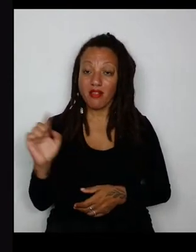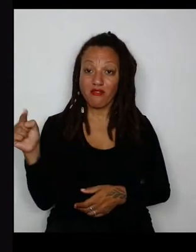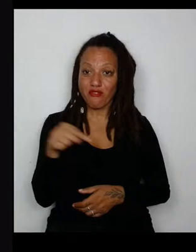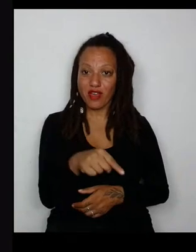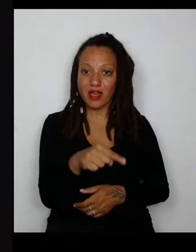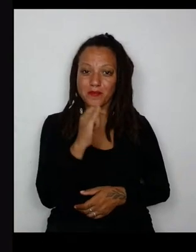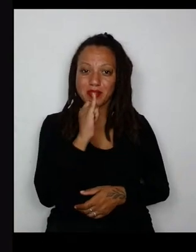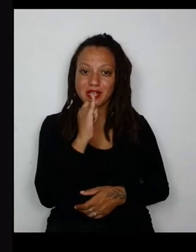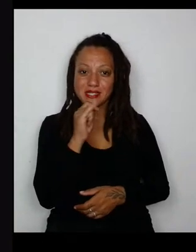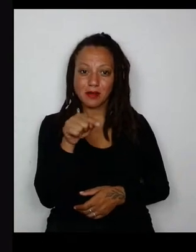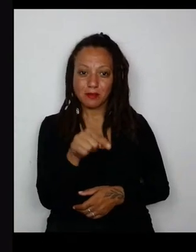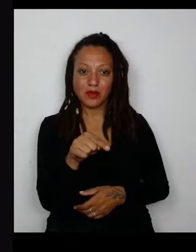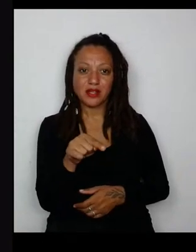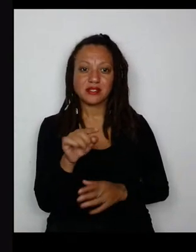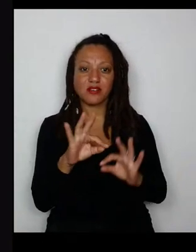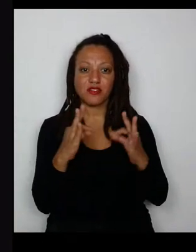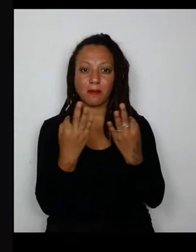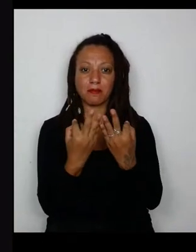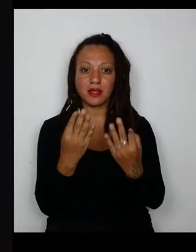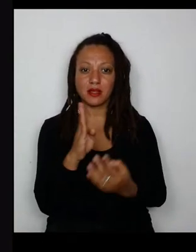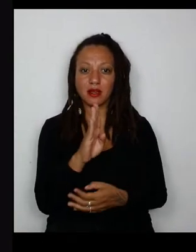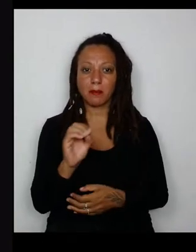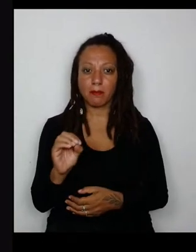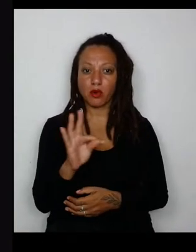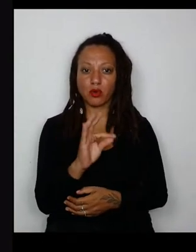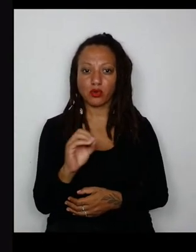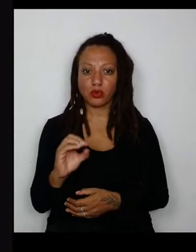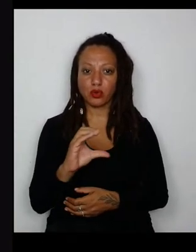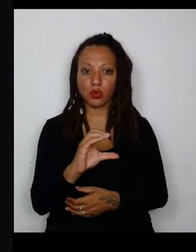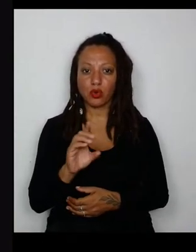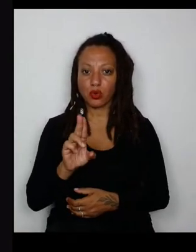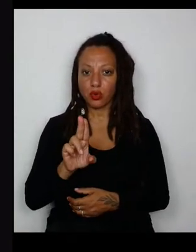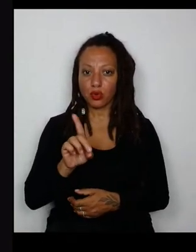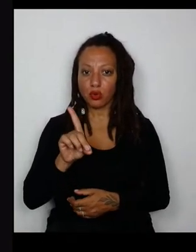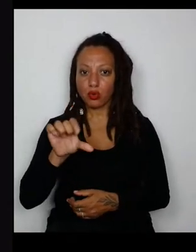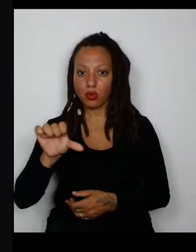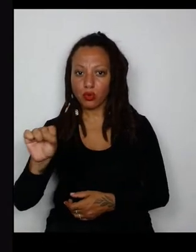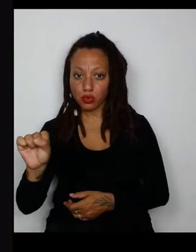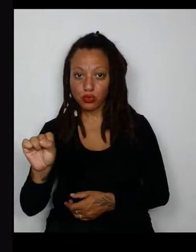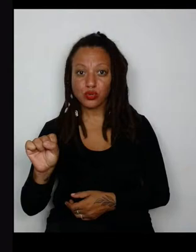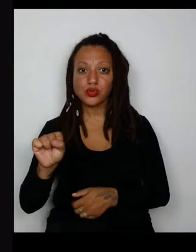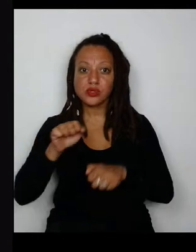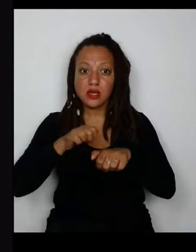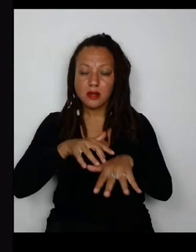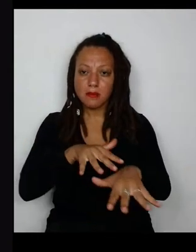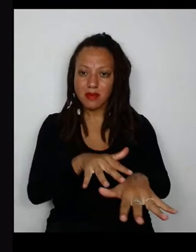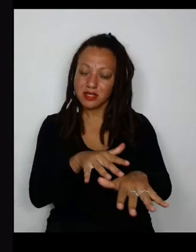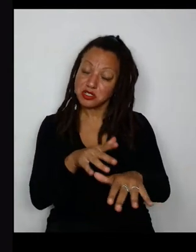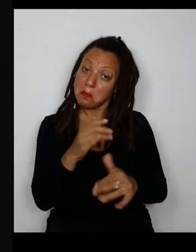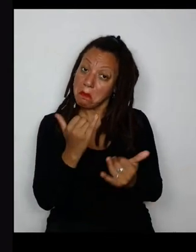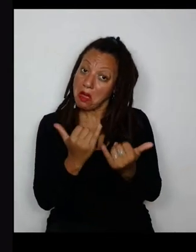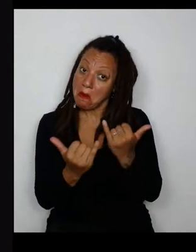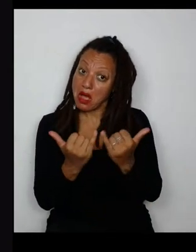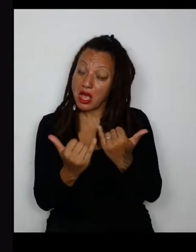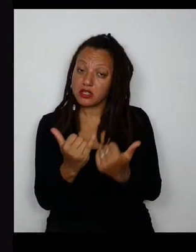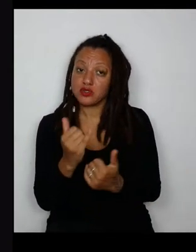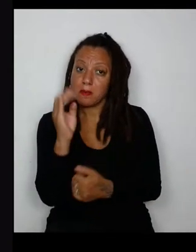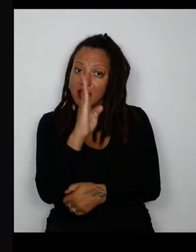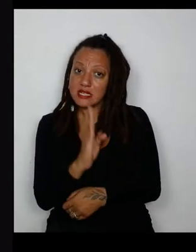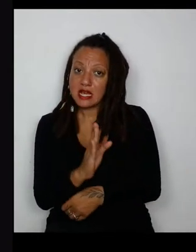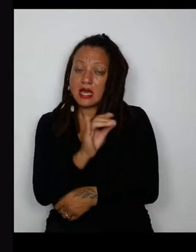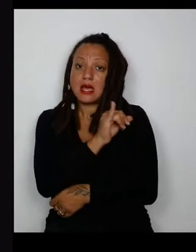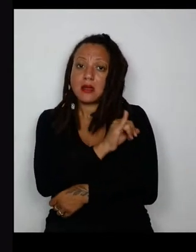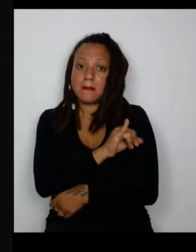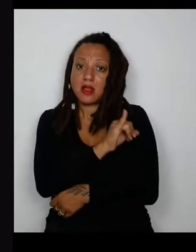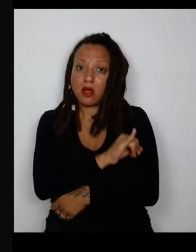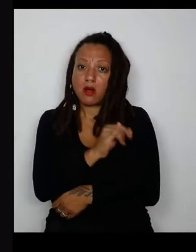that time was this painting that we see on the screen we can see a very typical brazilian landscape probably in